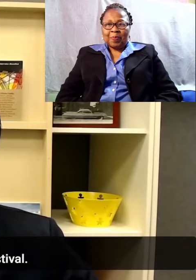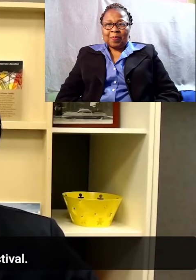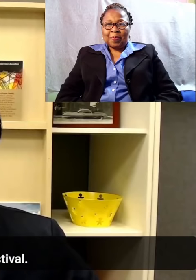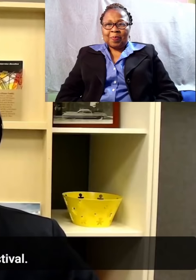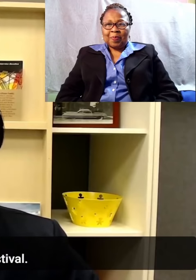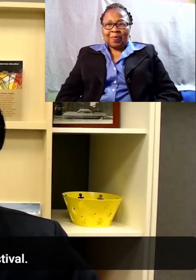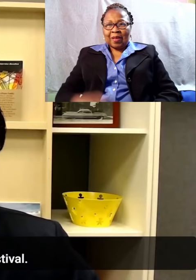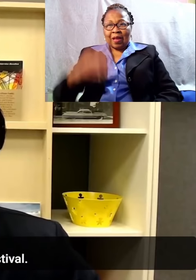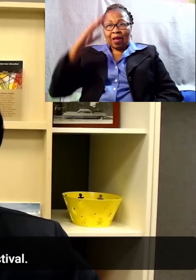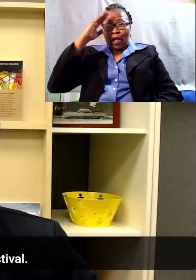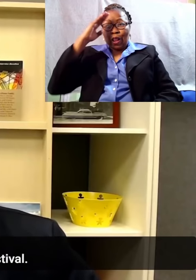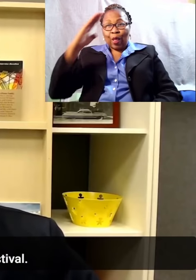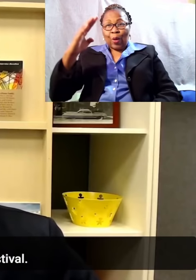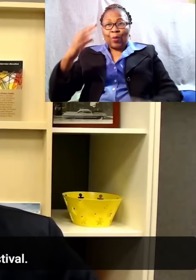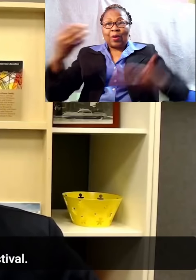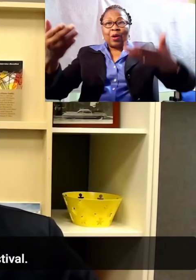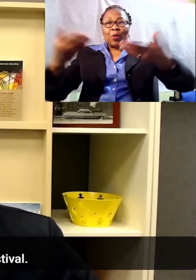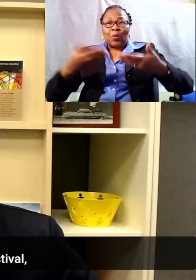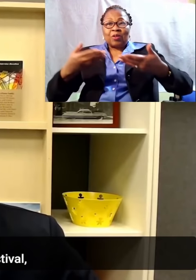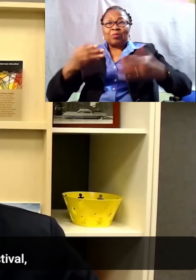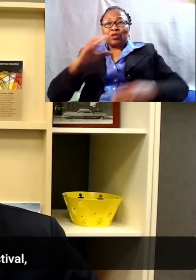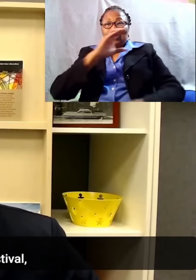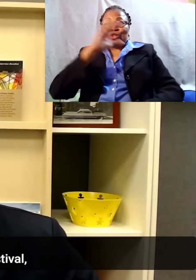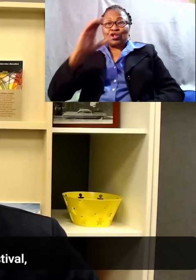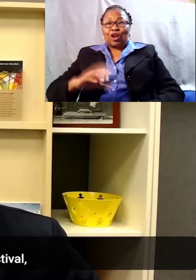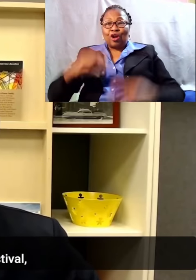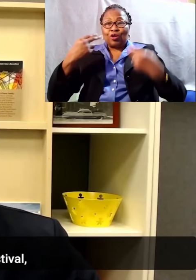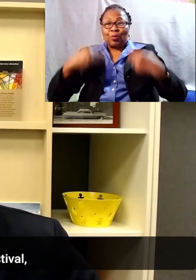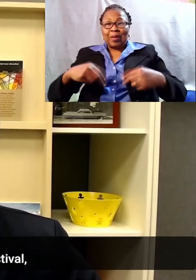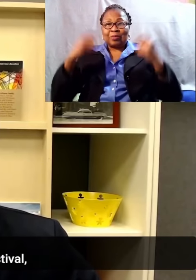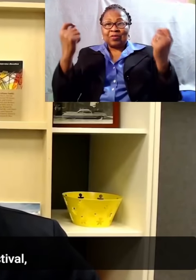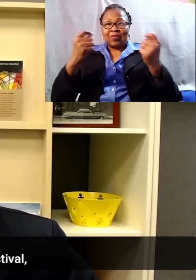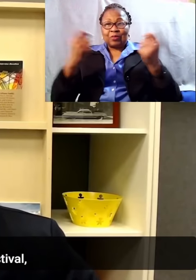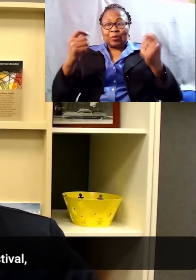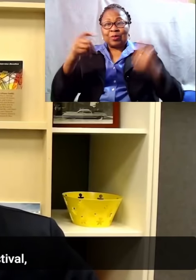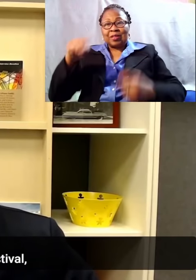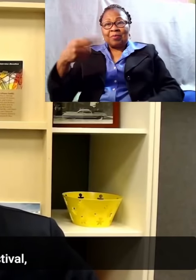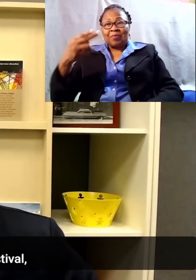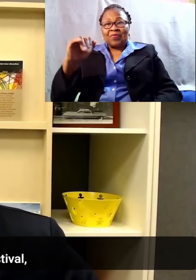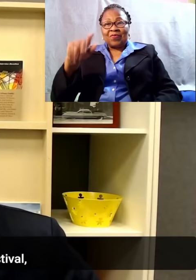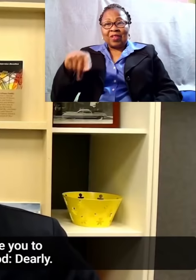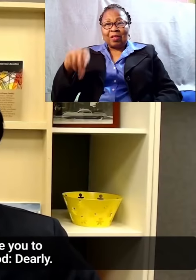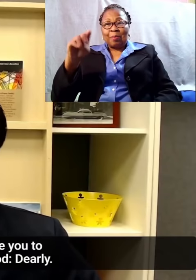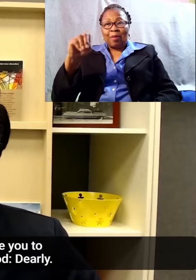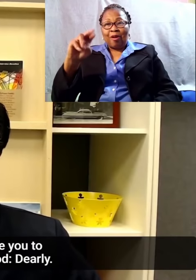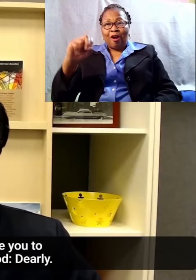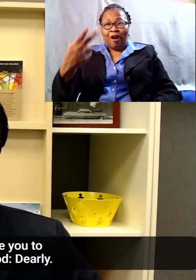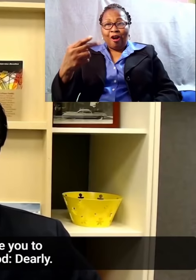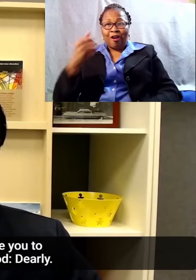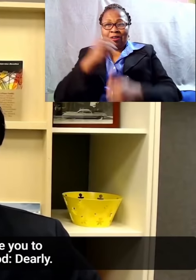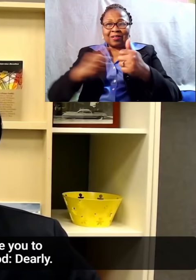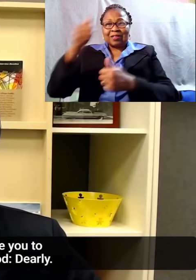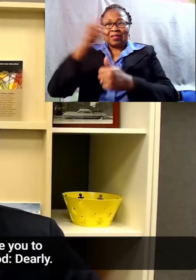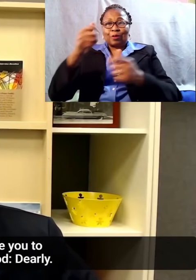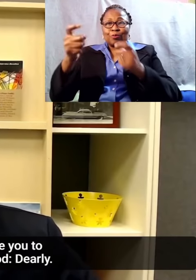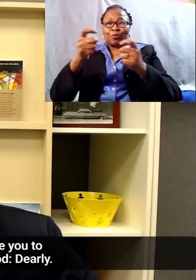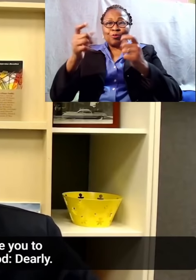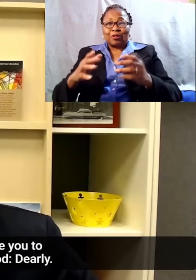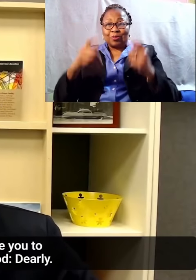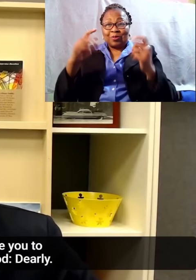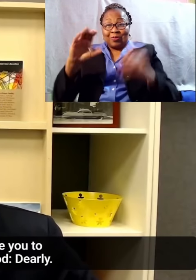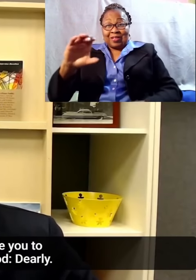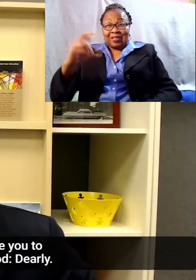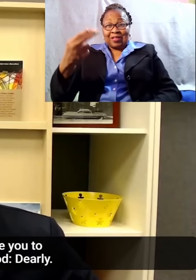Hello, and welcome to the Chicago Humanities Festival. I'm Philip Bahar, the executive director of the festival, and it's my pleasure to welcome you to